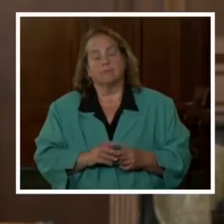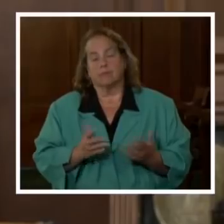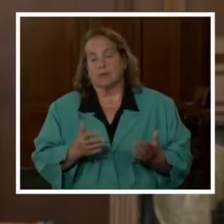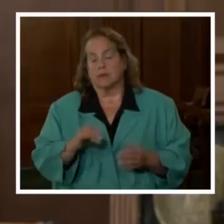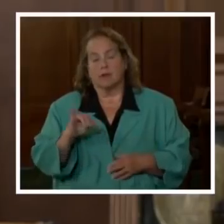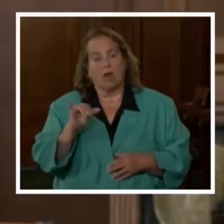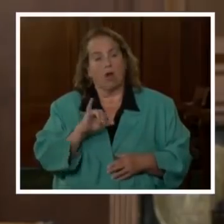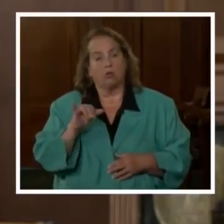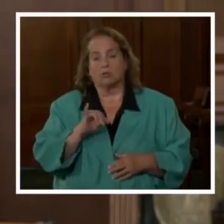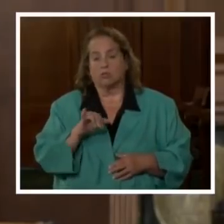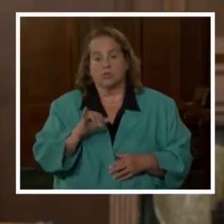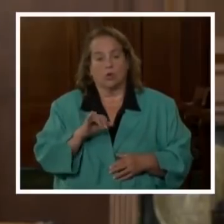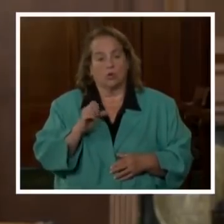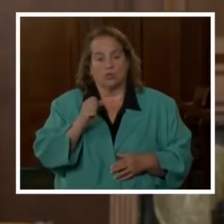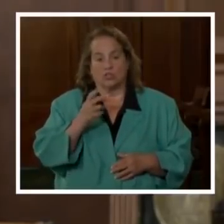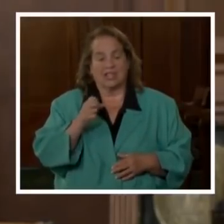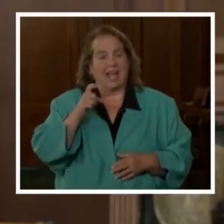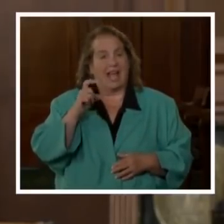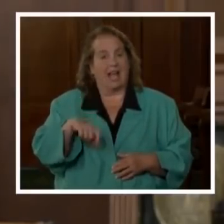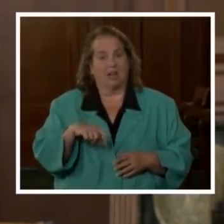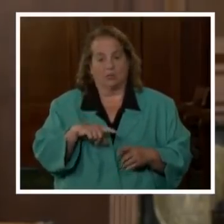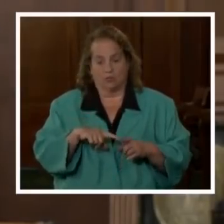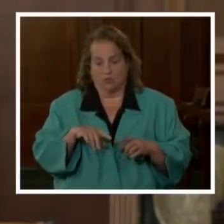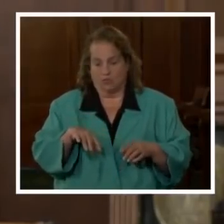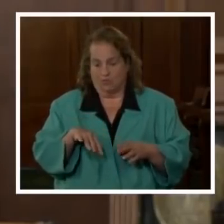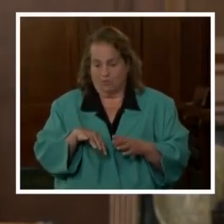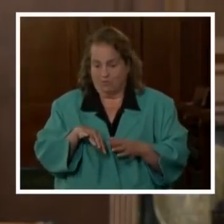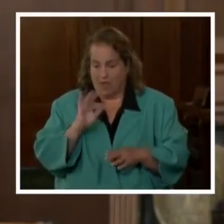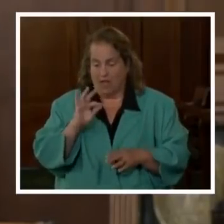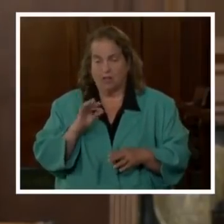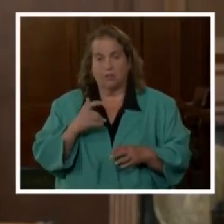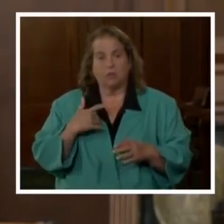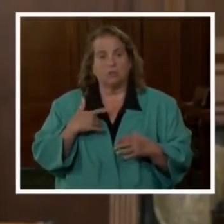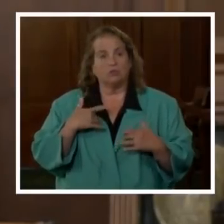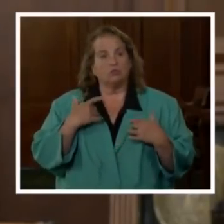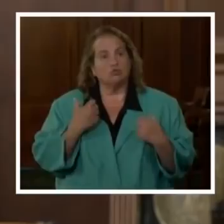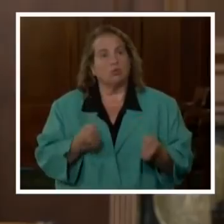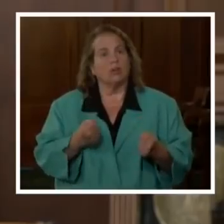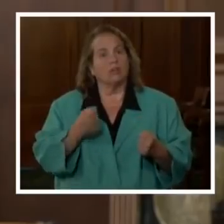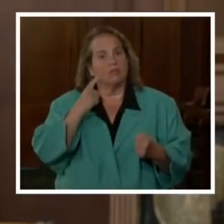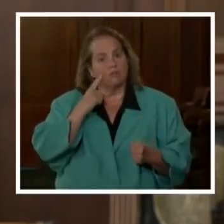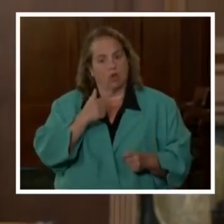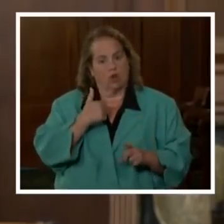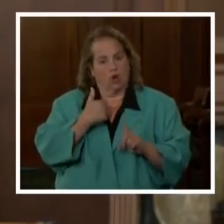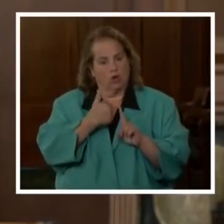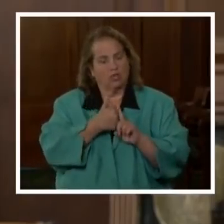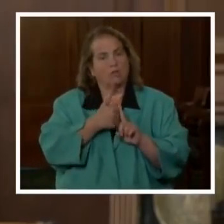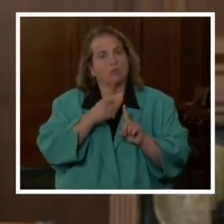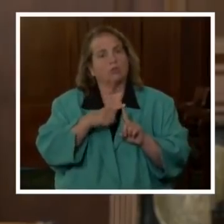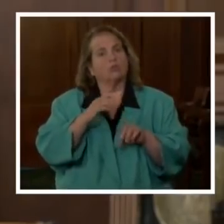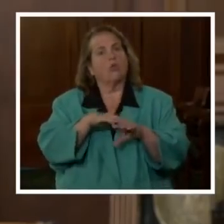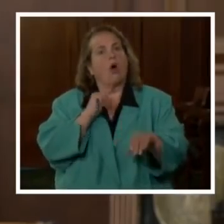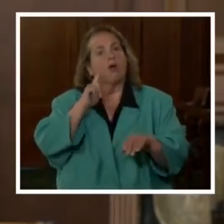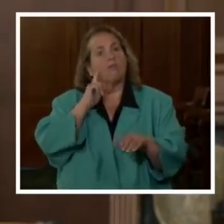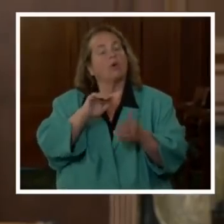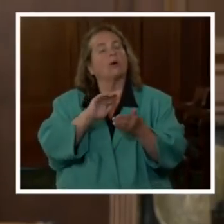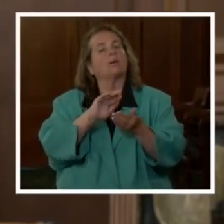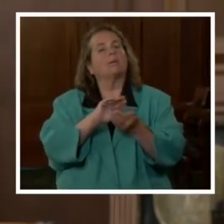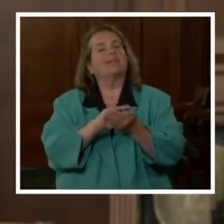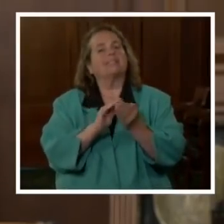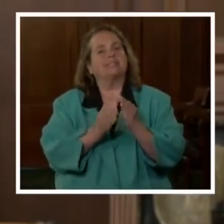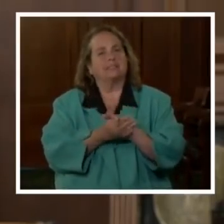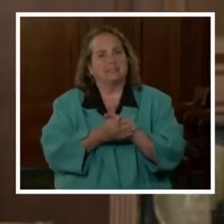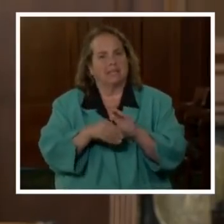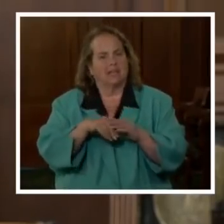I guess, the strength to call for peace even in a very difficult time.